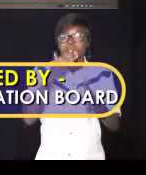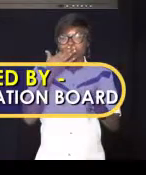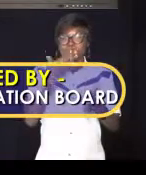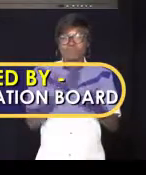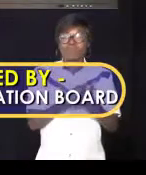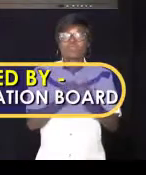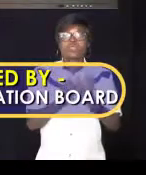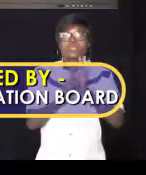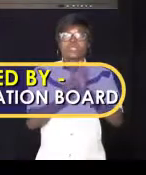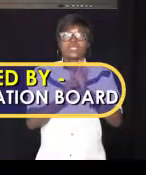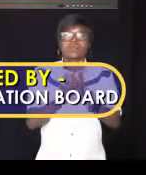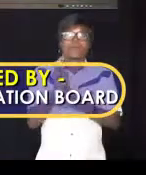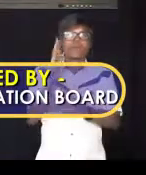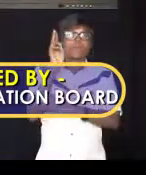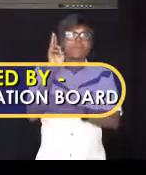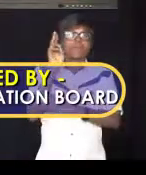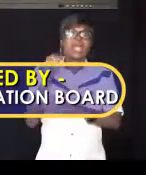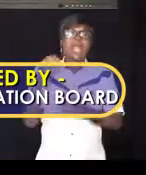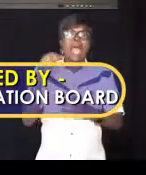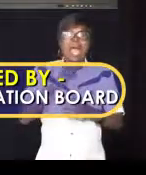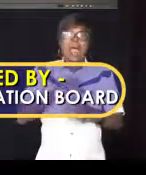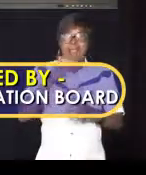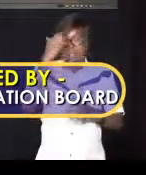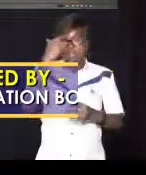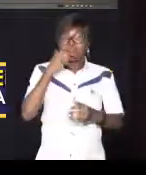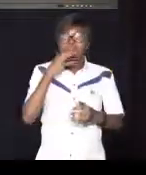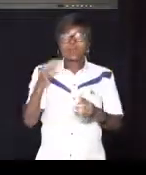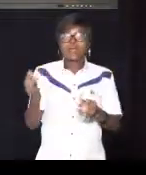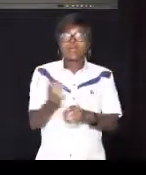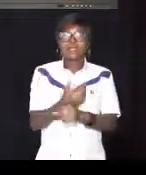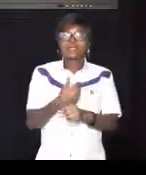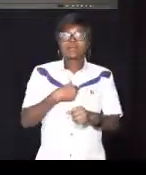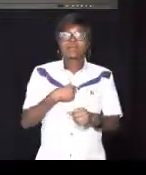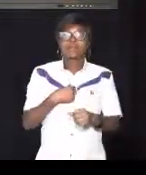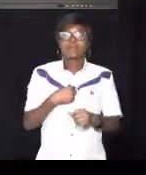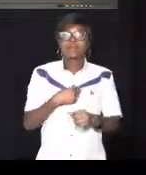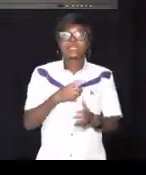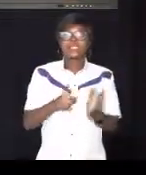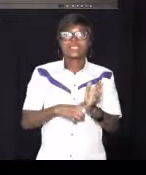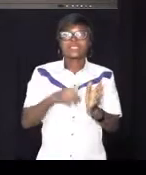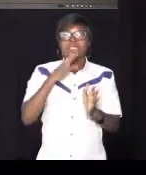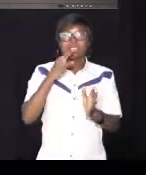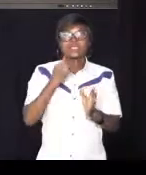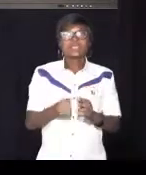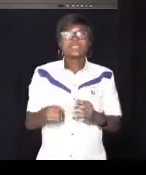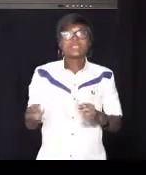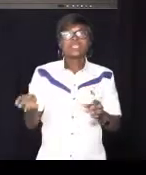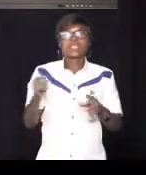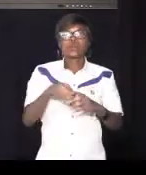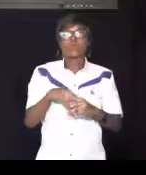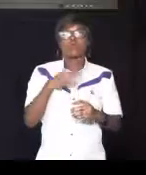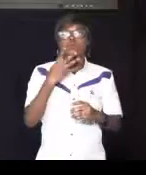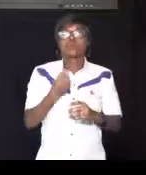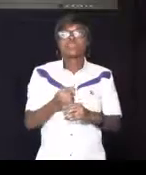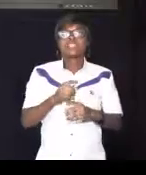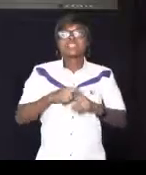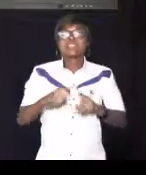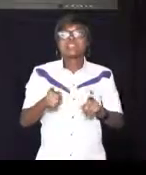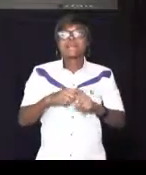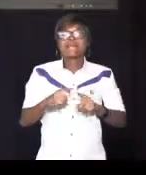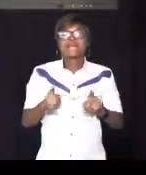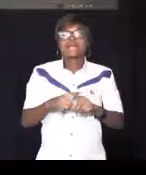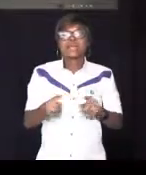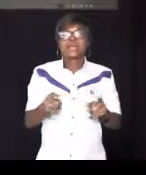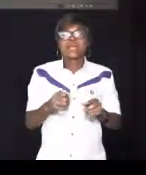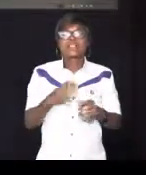like you are seeing here. So I think you are getting what I'm saying now. White light contains different colors.